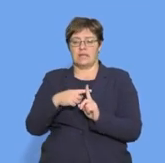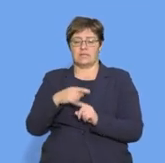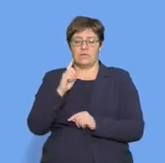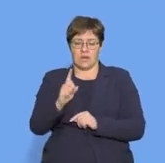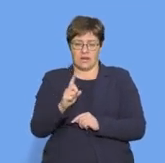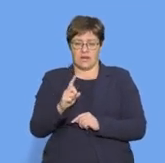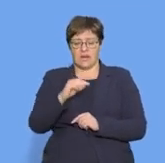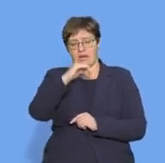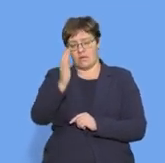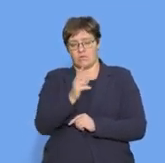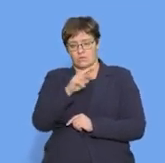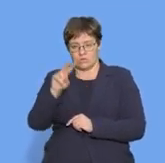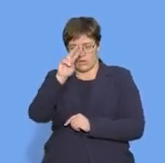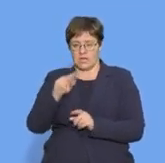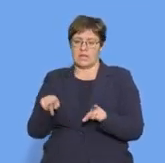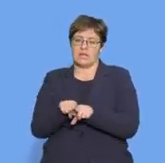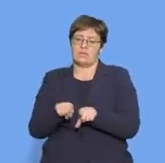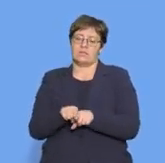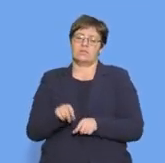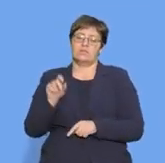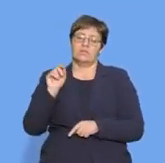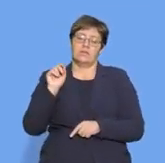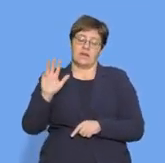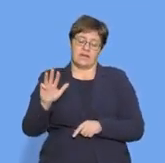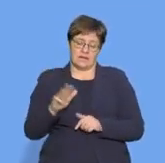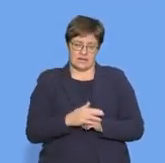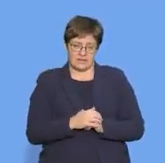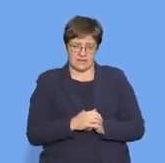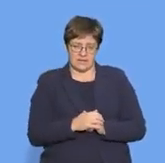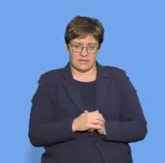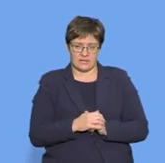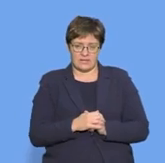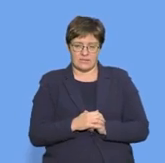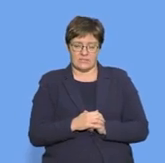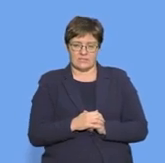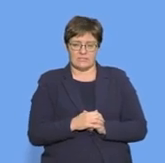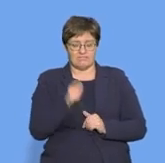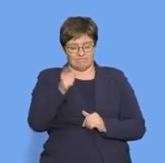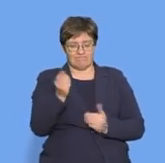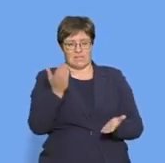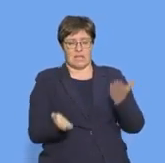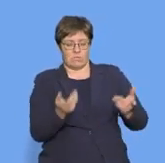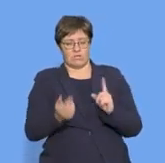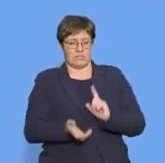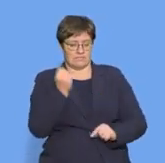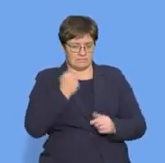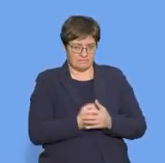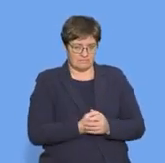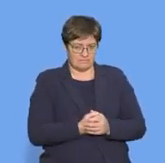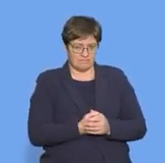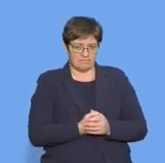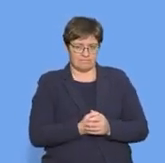y plus 1 all squared is equals to 9. And then you would have found